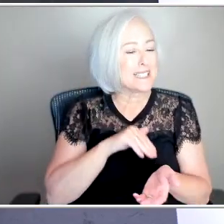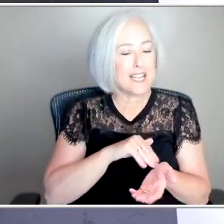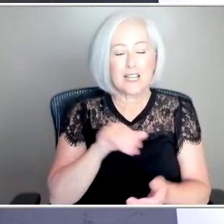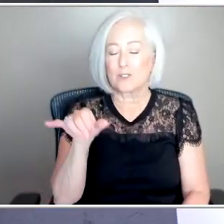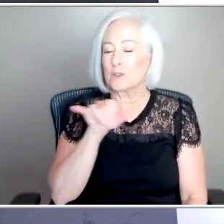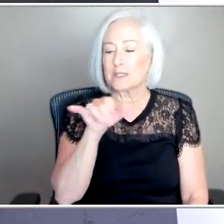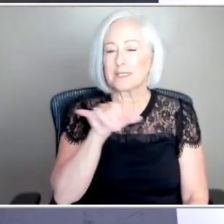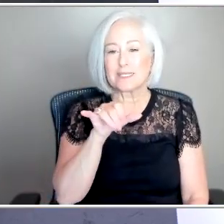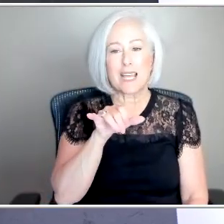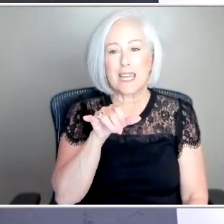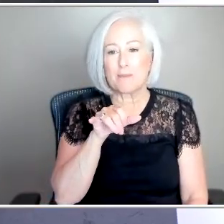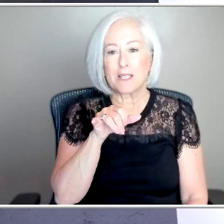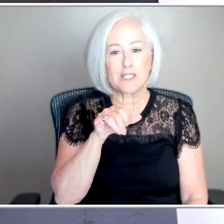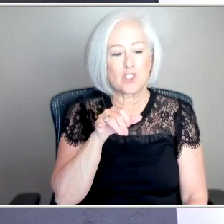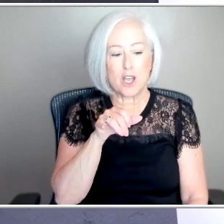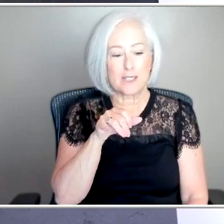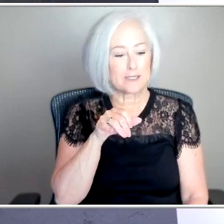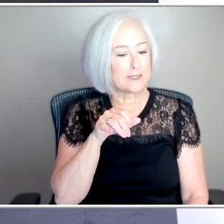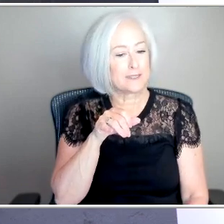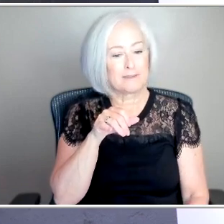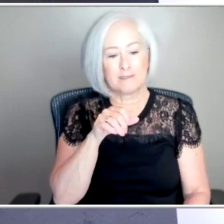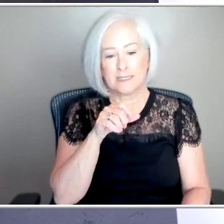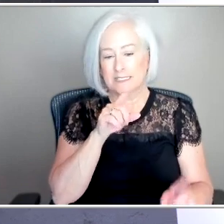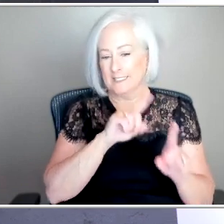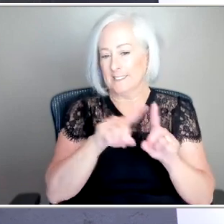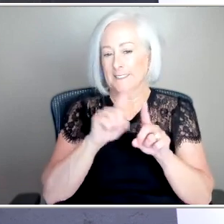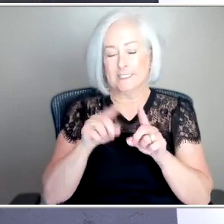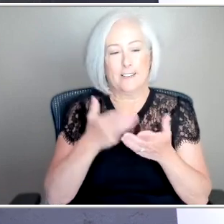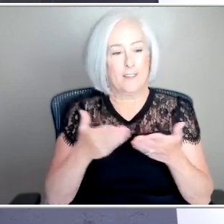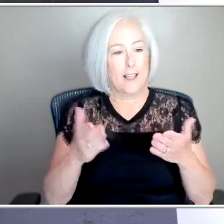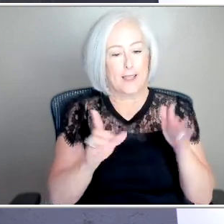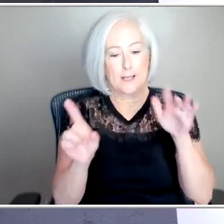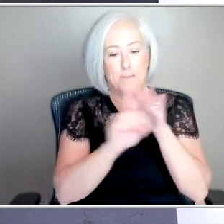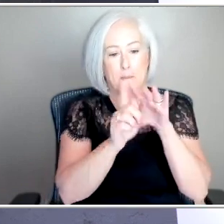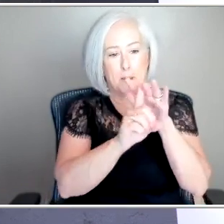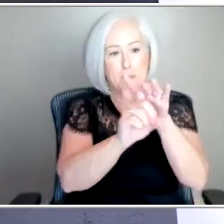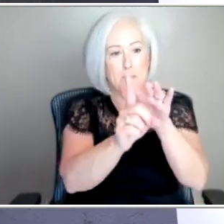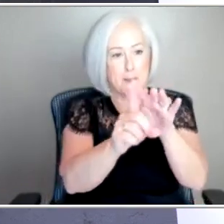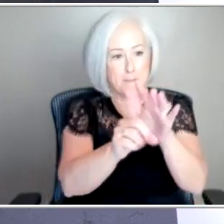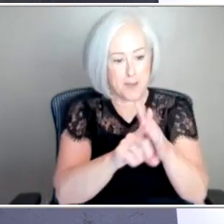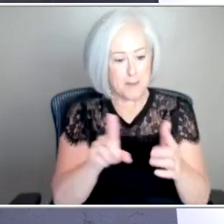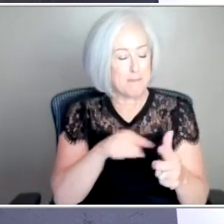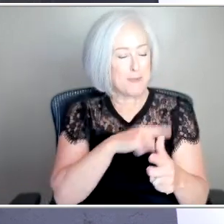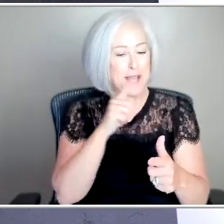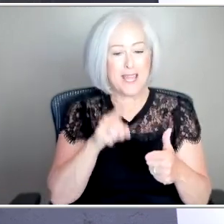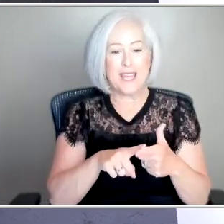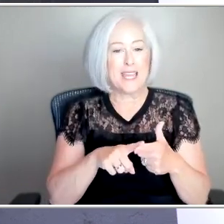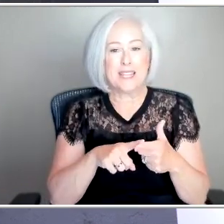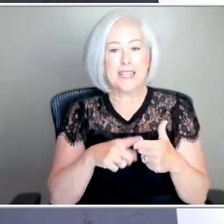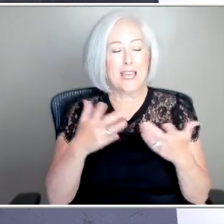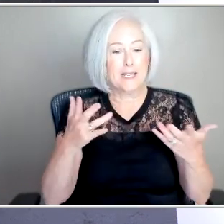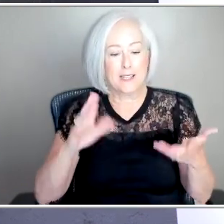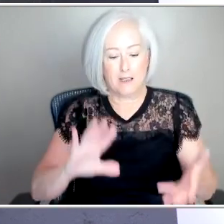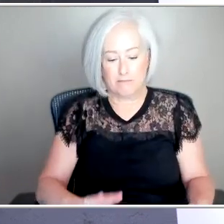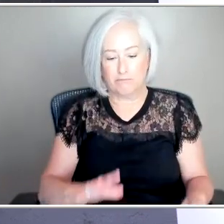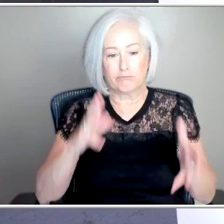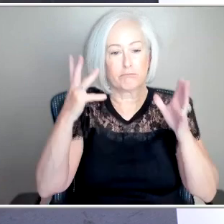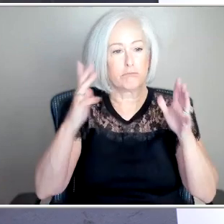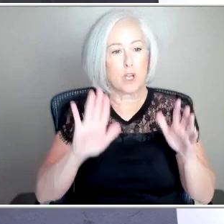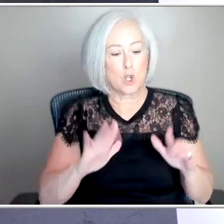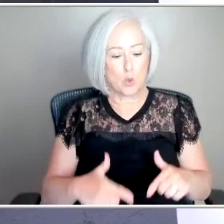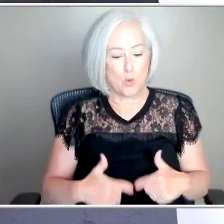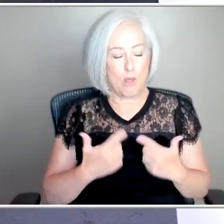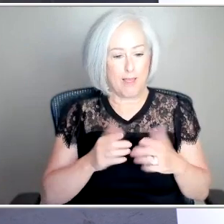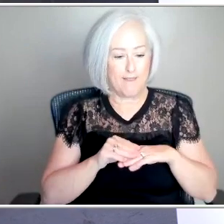punches that come from, you get diagnosed, you're in the hospital, you're sick physically, but then all the things that happen afterwards that